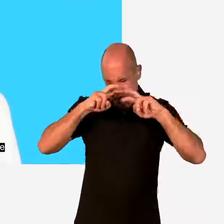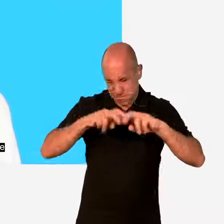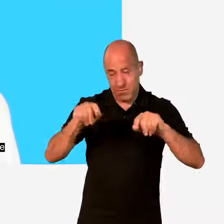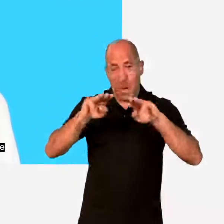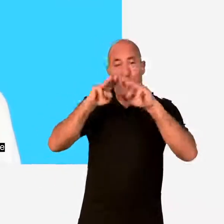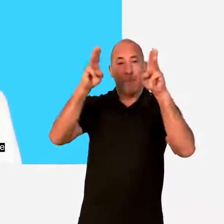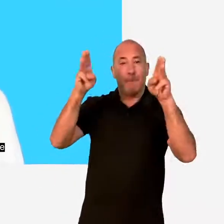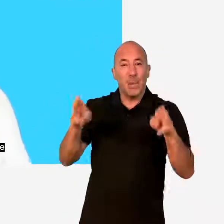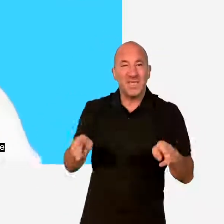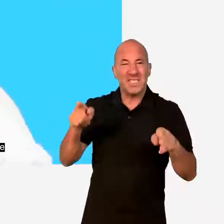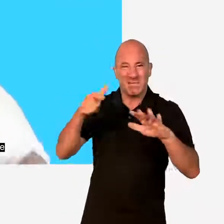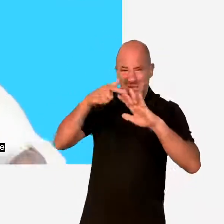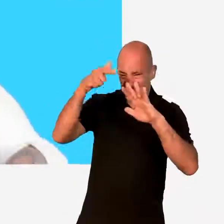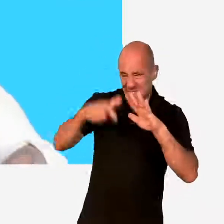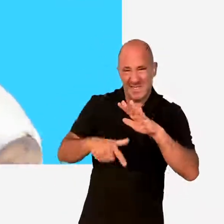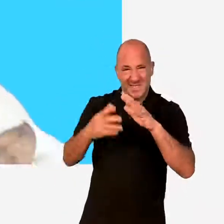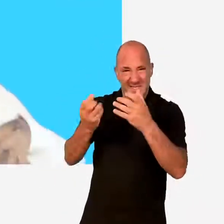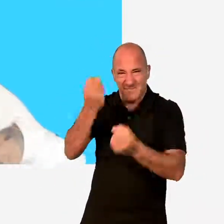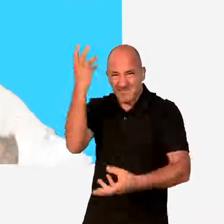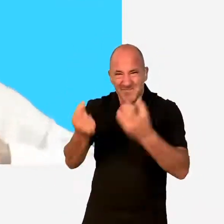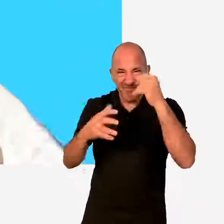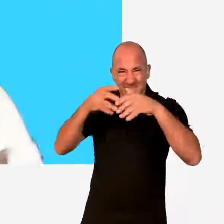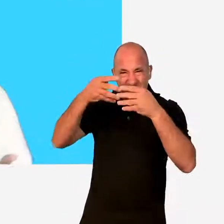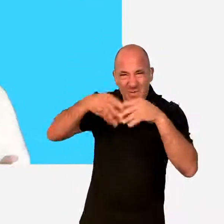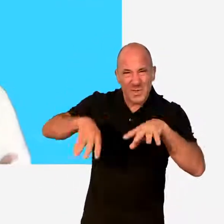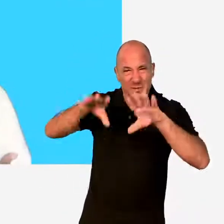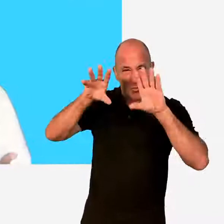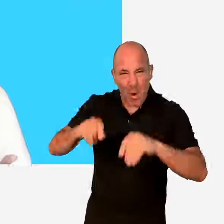we really need to do sort of like a deep